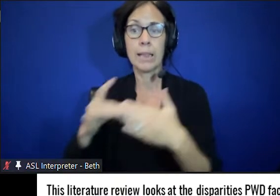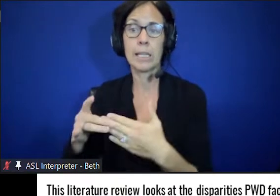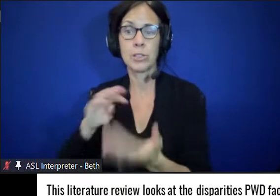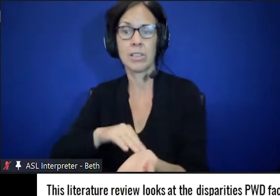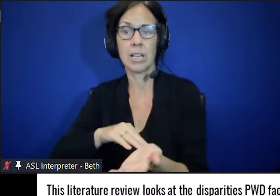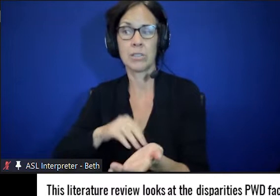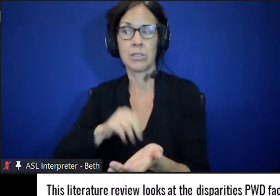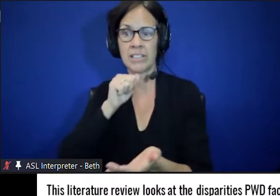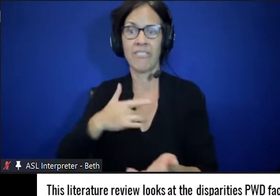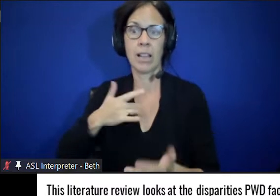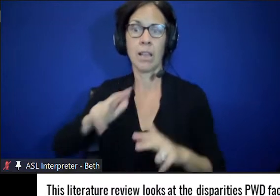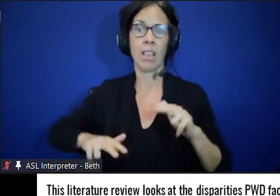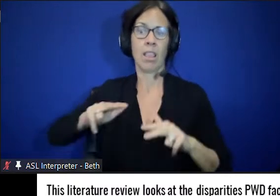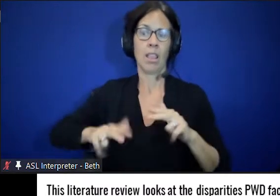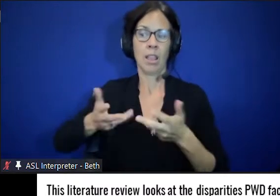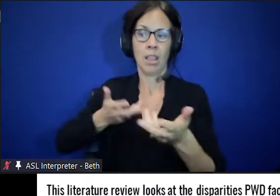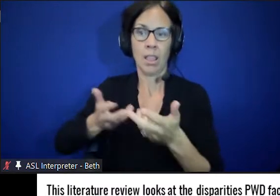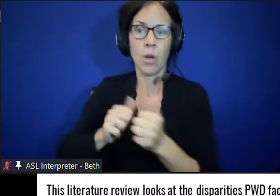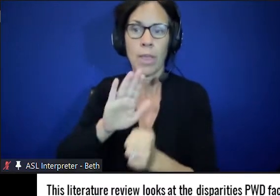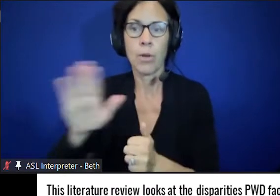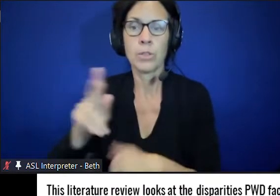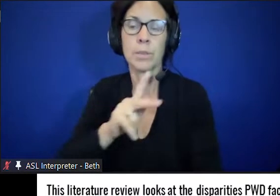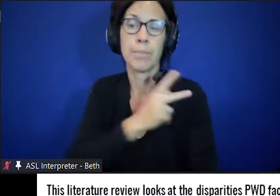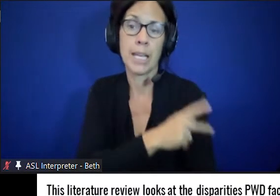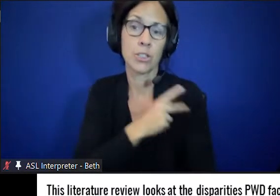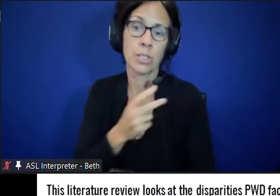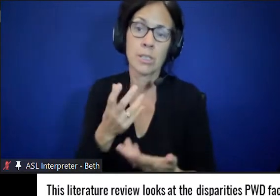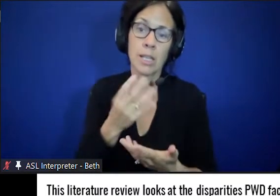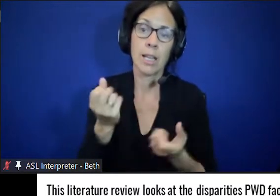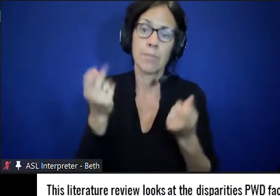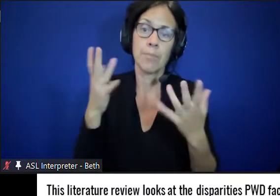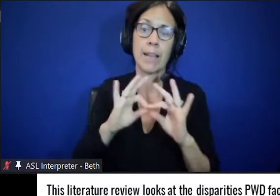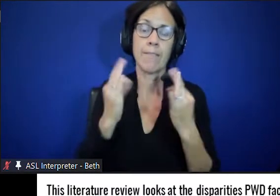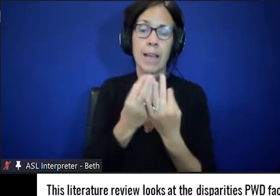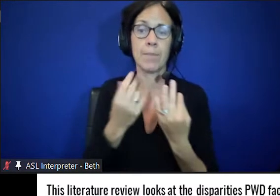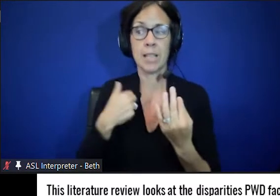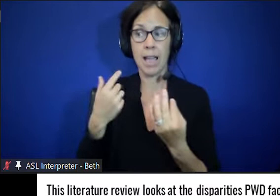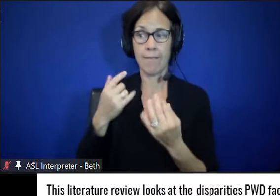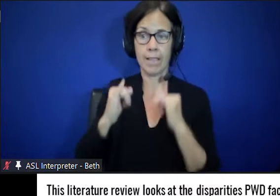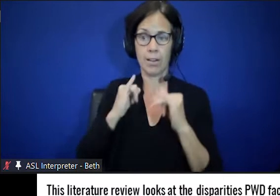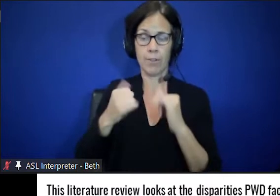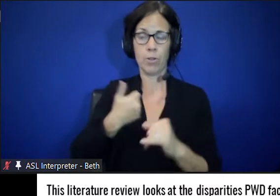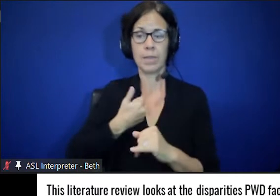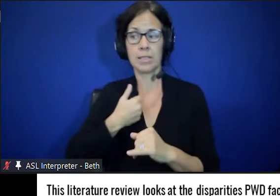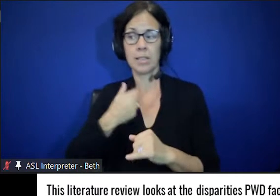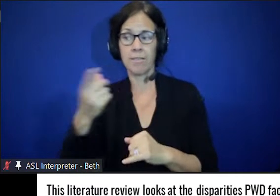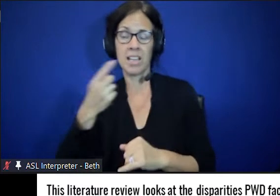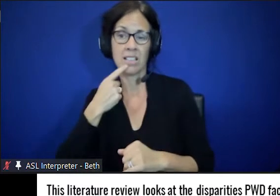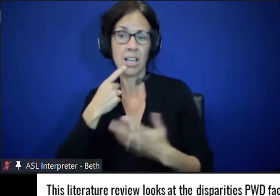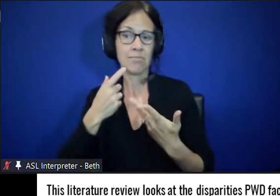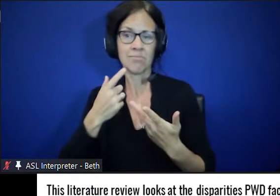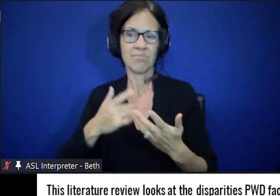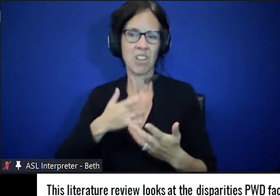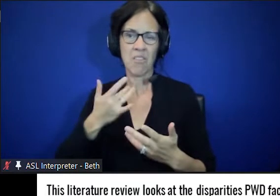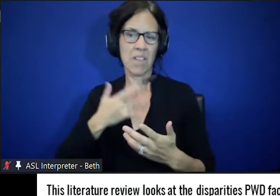being uncomfortable working with these patients. And many families that I've interviewed said that they don't feel